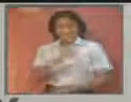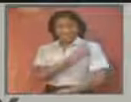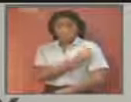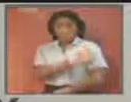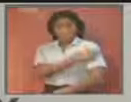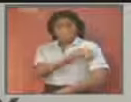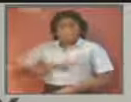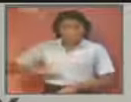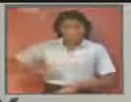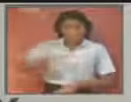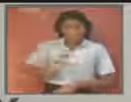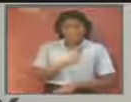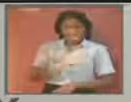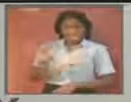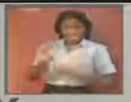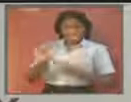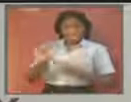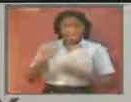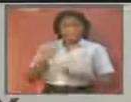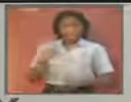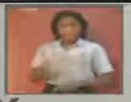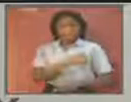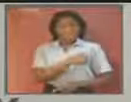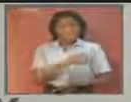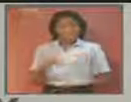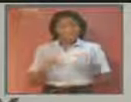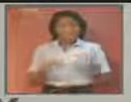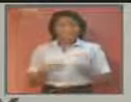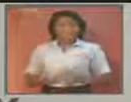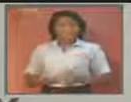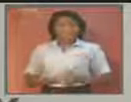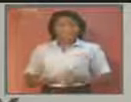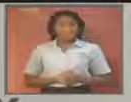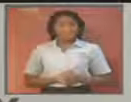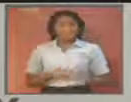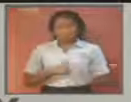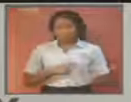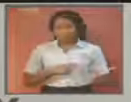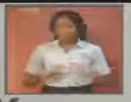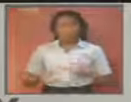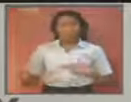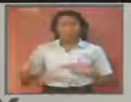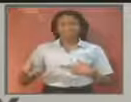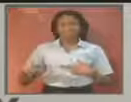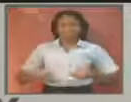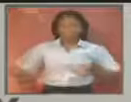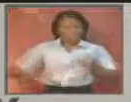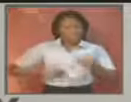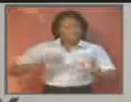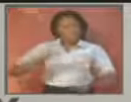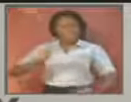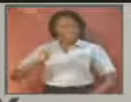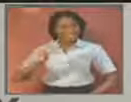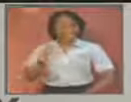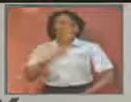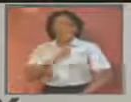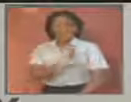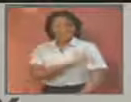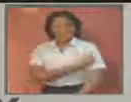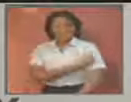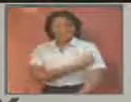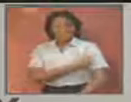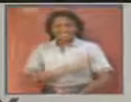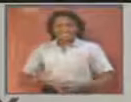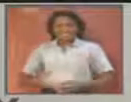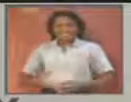our part of the national rollout of the second dose AstraZeneca vaccines as